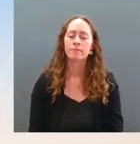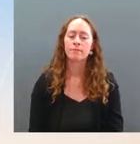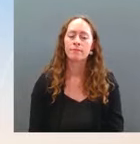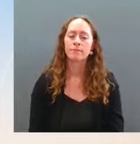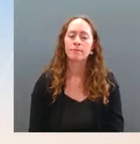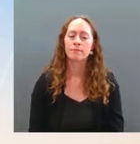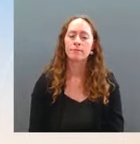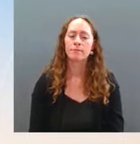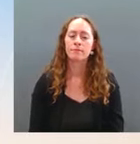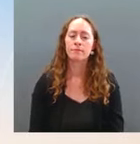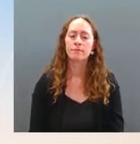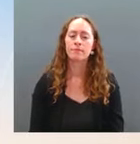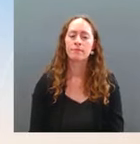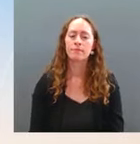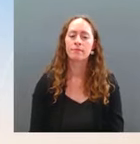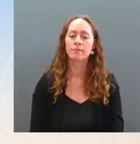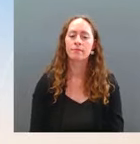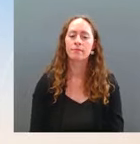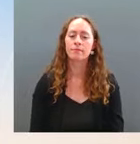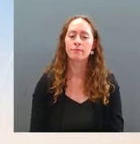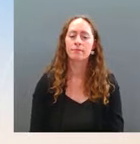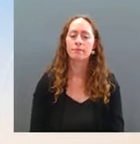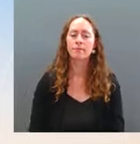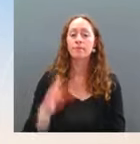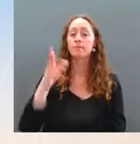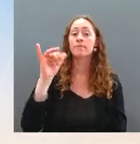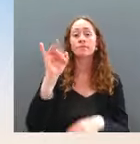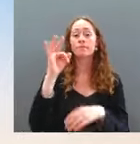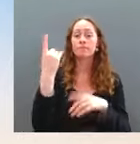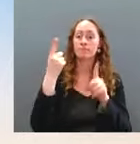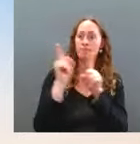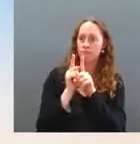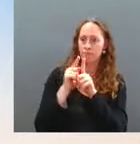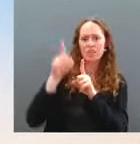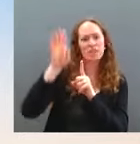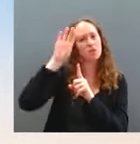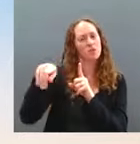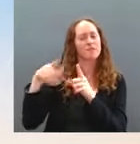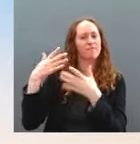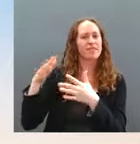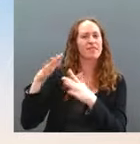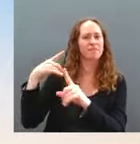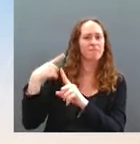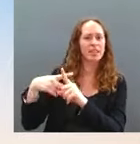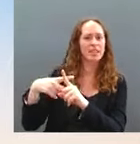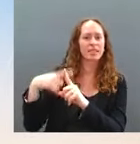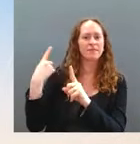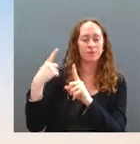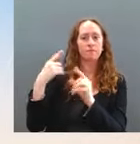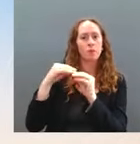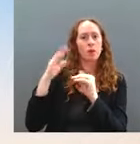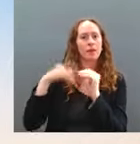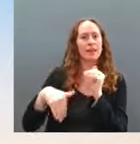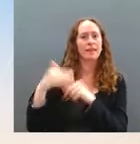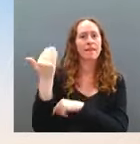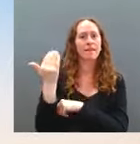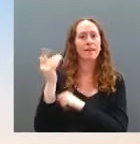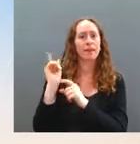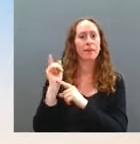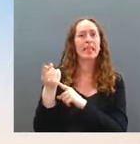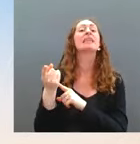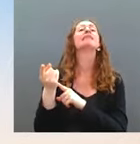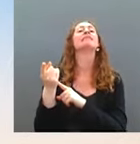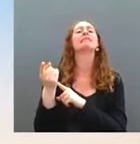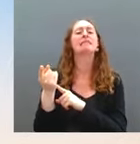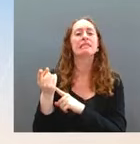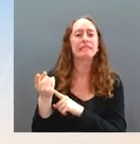24-hour period? As far as we know, Speaker Pelosi might have left right after the event. That was about 14 minutes yesterday, and they spent about 45 minutes the